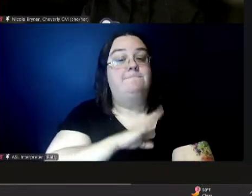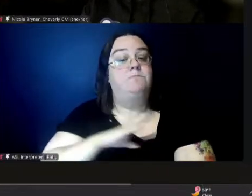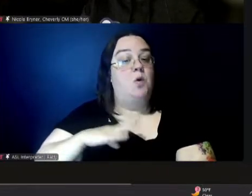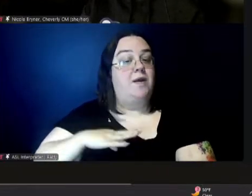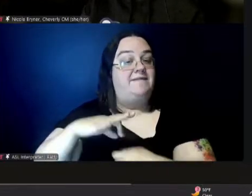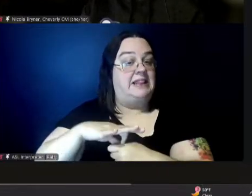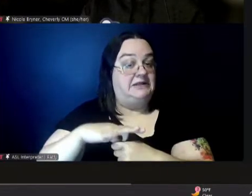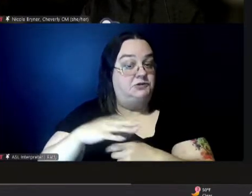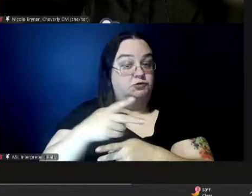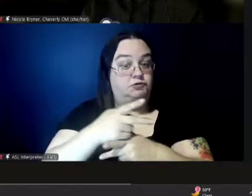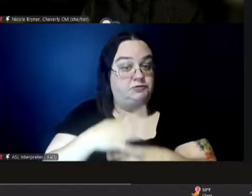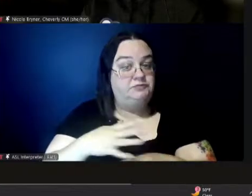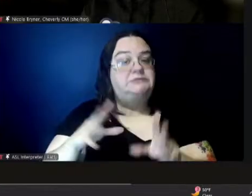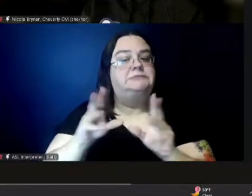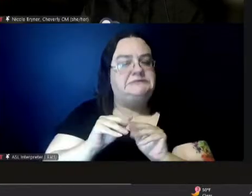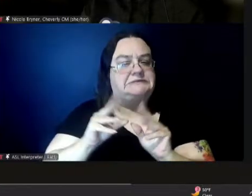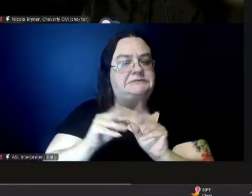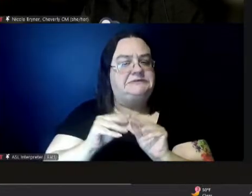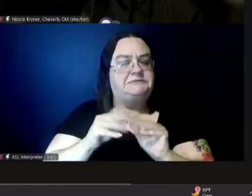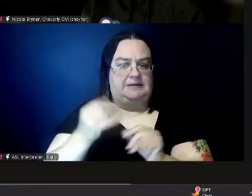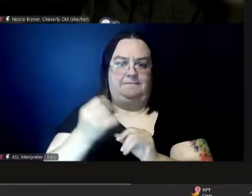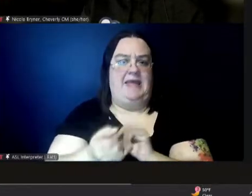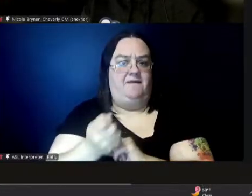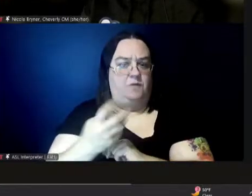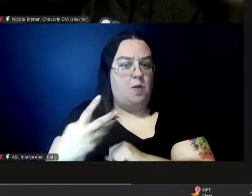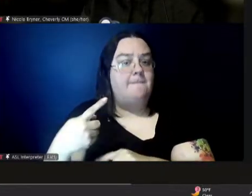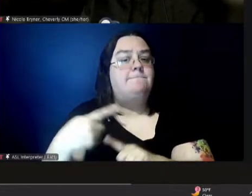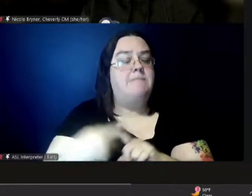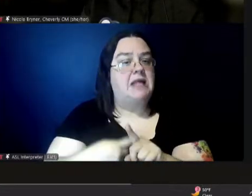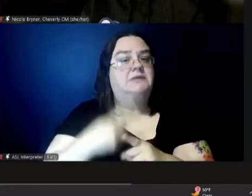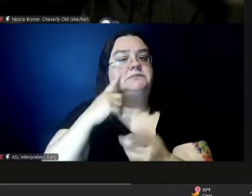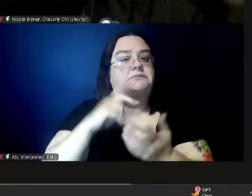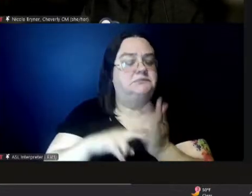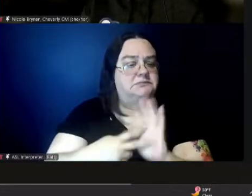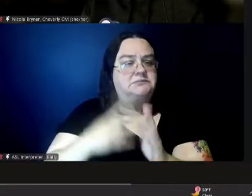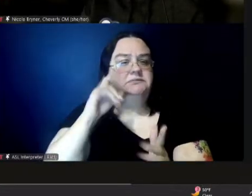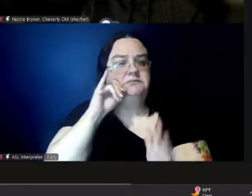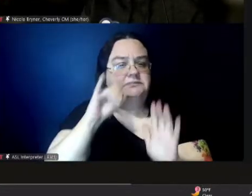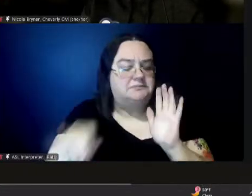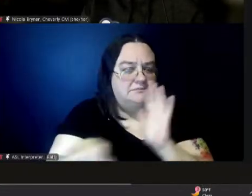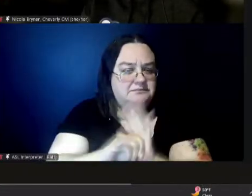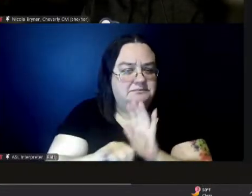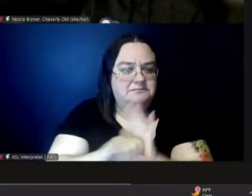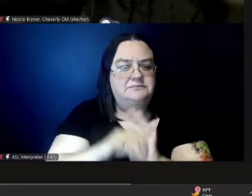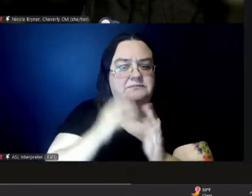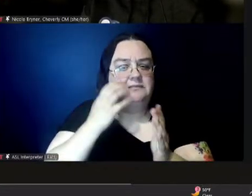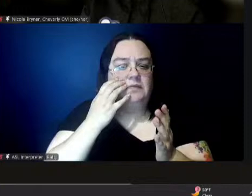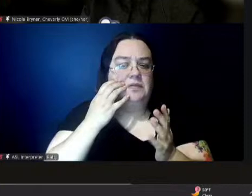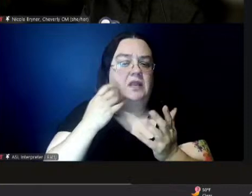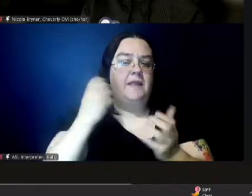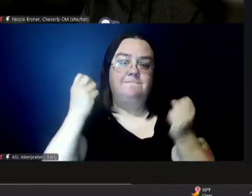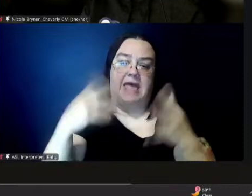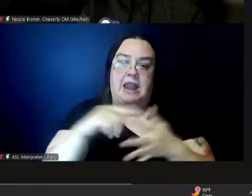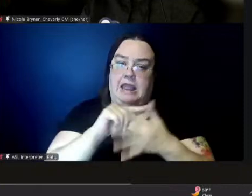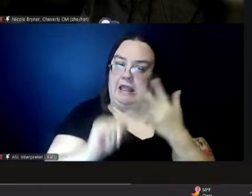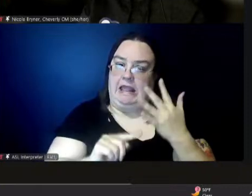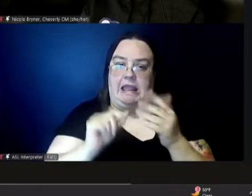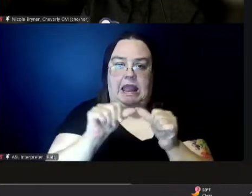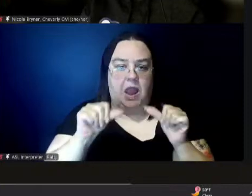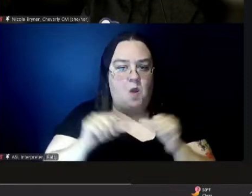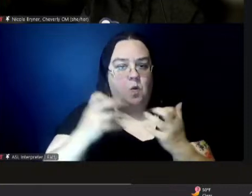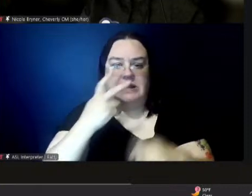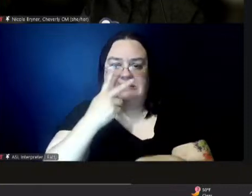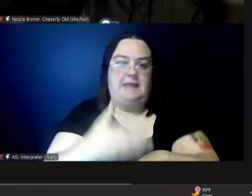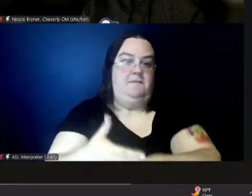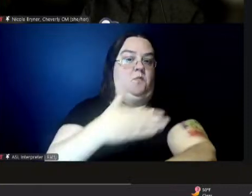been meeting the last couple months to identify a wide variety of areas we'd like to see improvement in for future elections. There's been a great